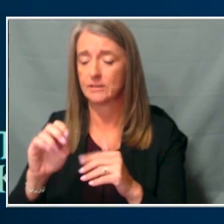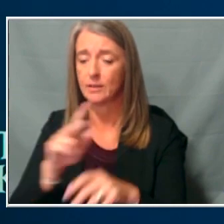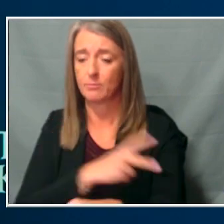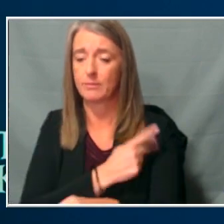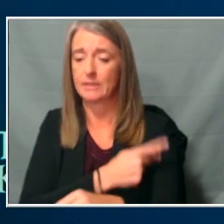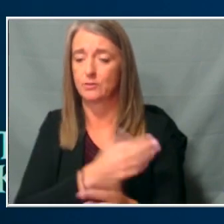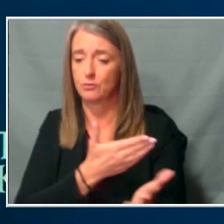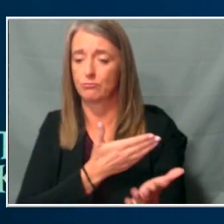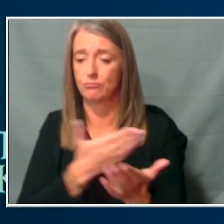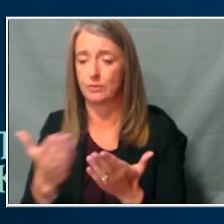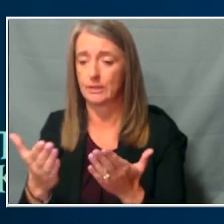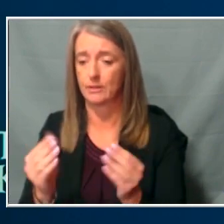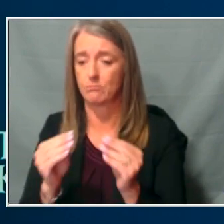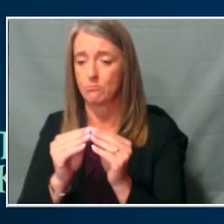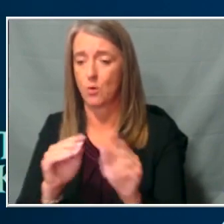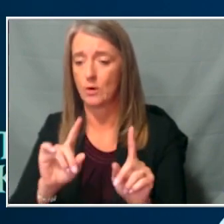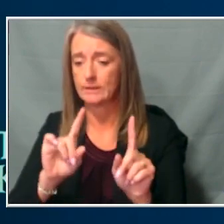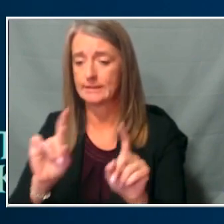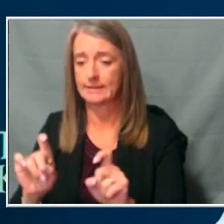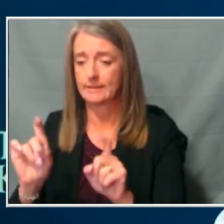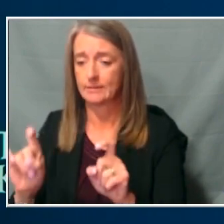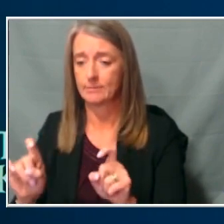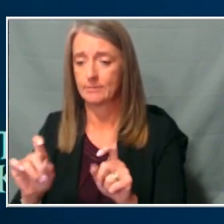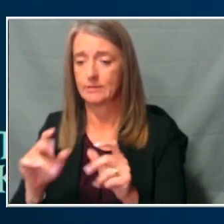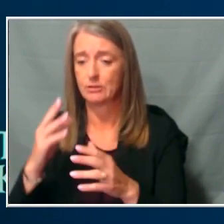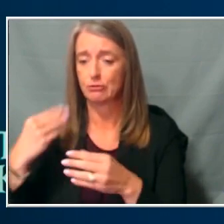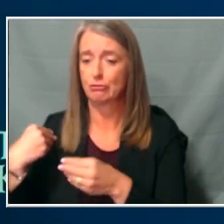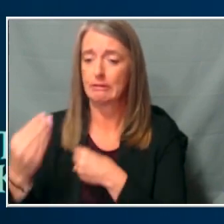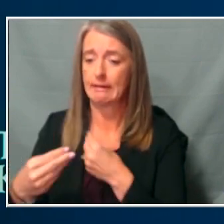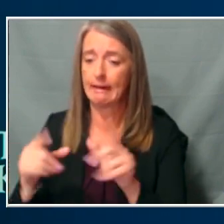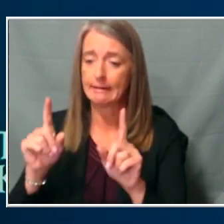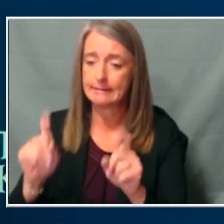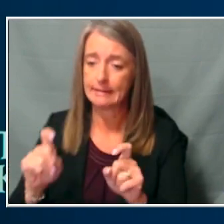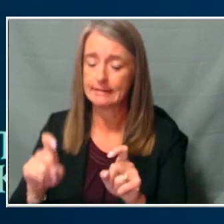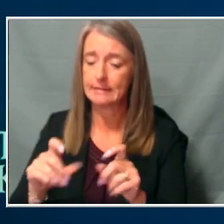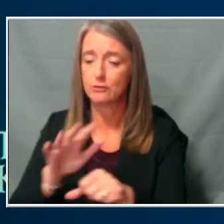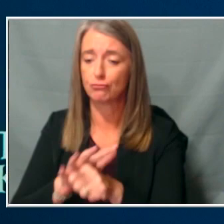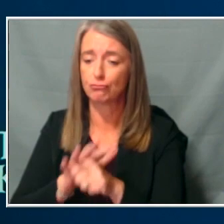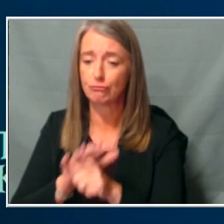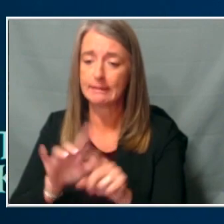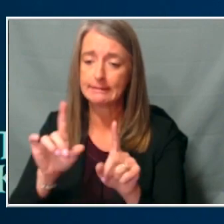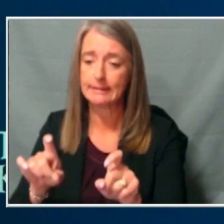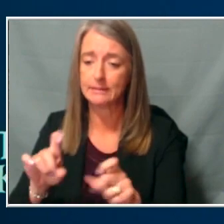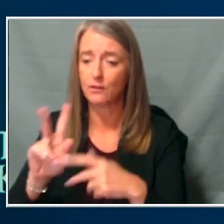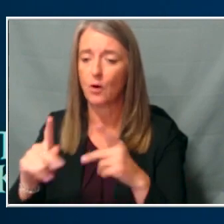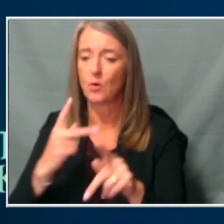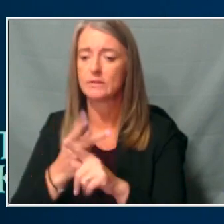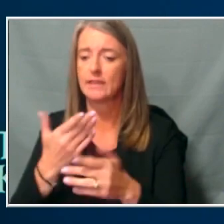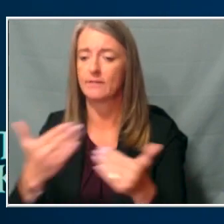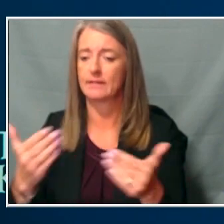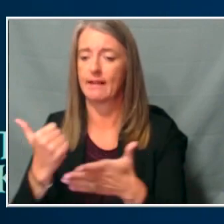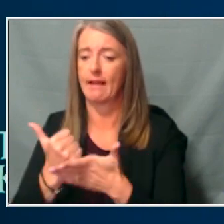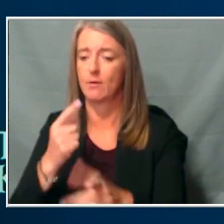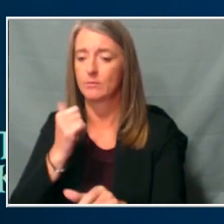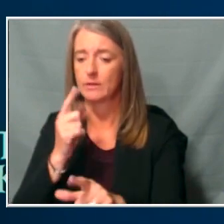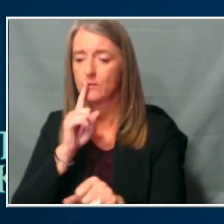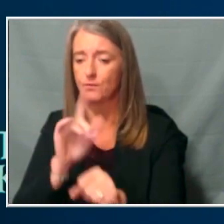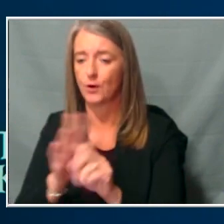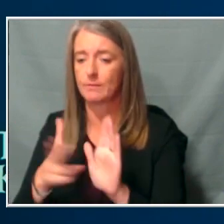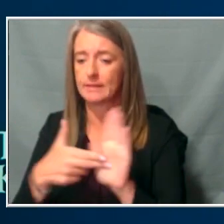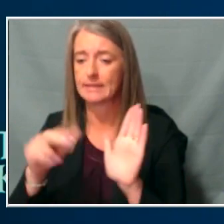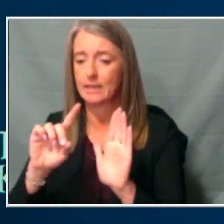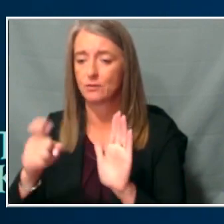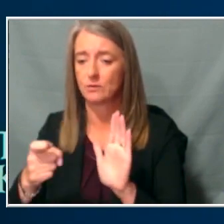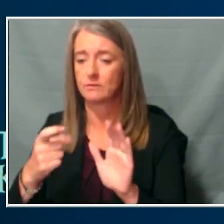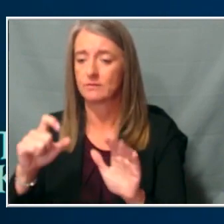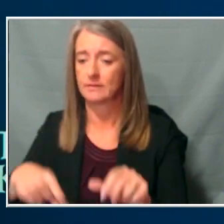We need further testing. You know, I need genetic testing, I need a stress test, I need those types of things to help confirm the diagnosis so that I